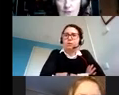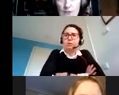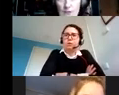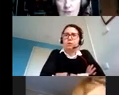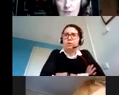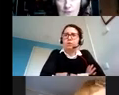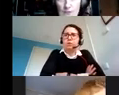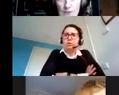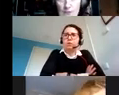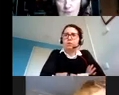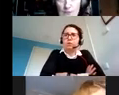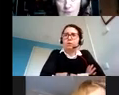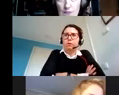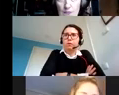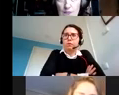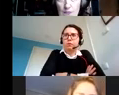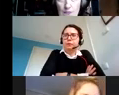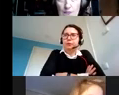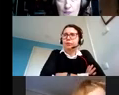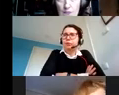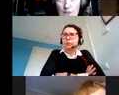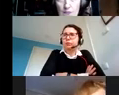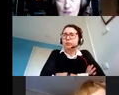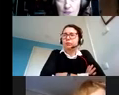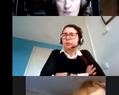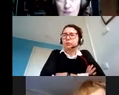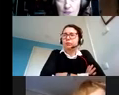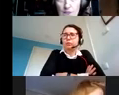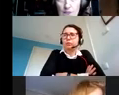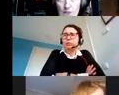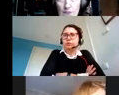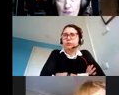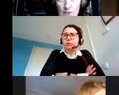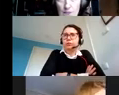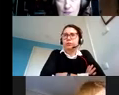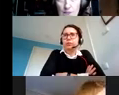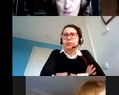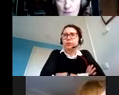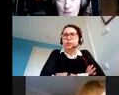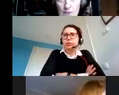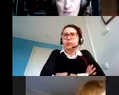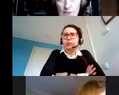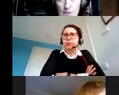at the beginning of my speech, we are at the inception of the path towards